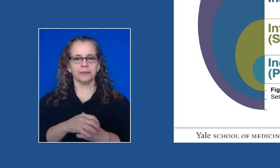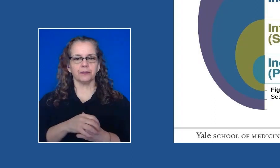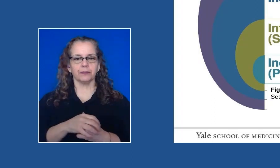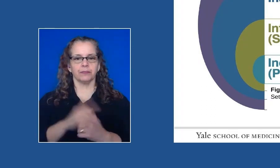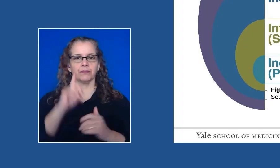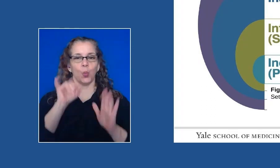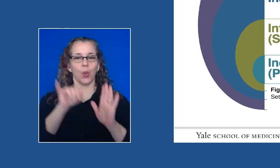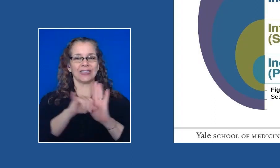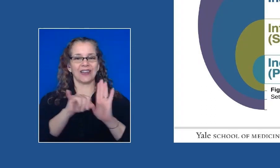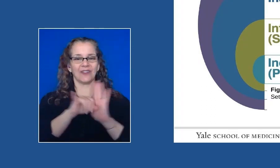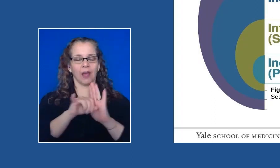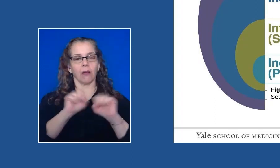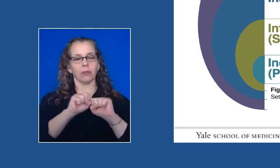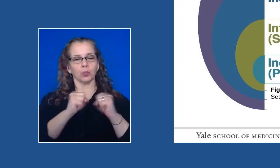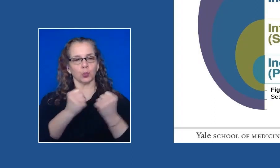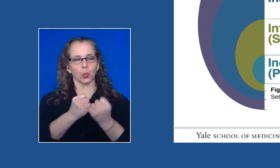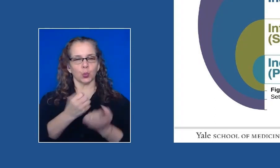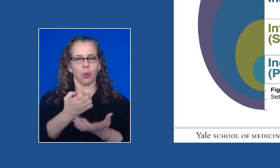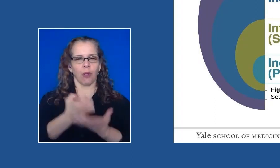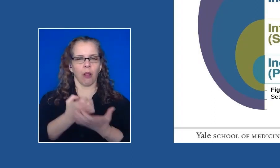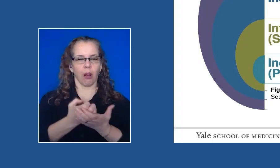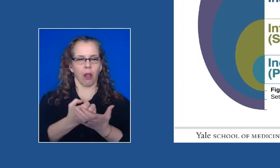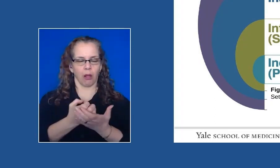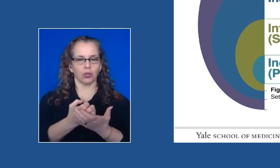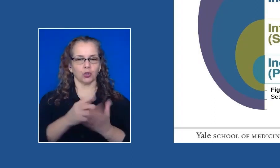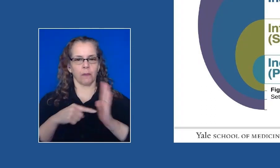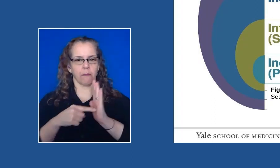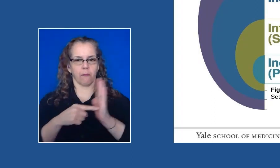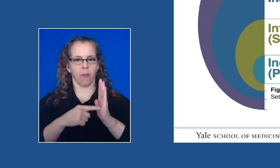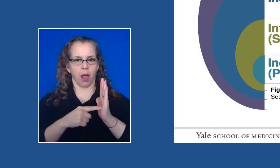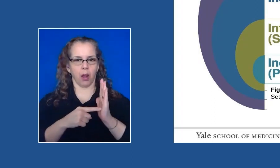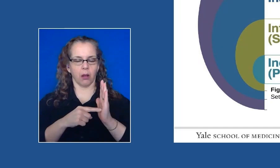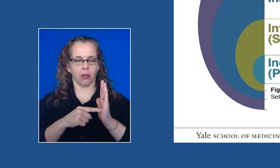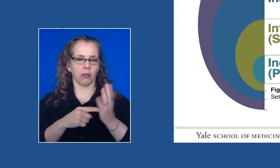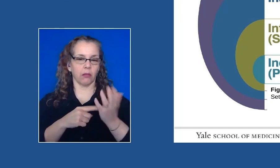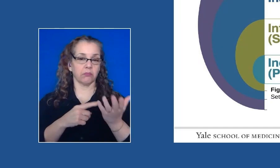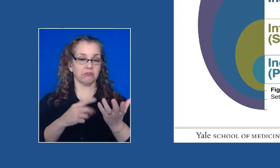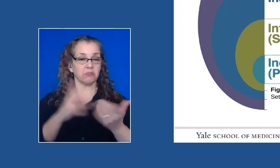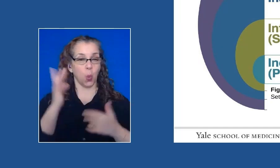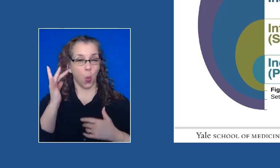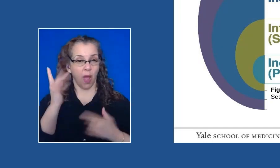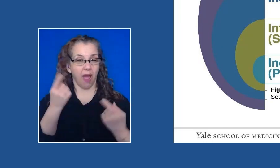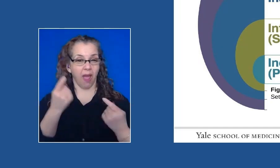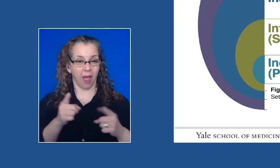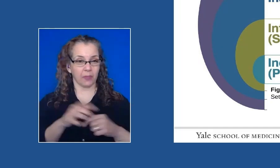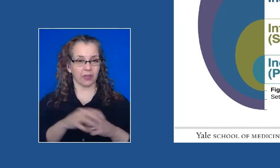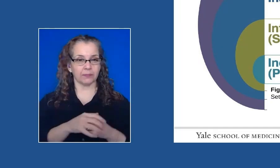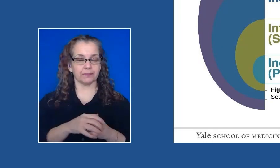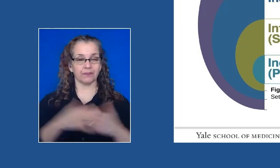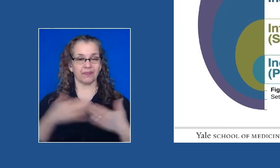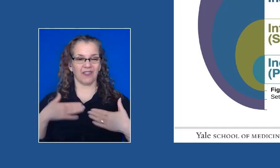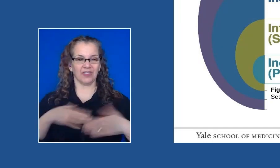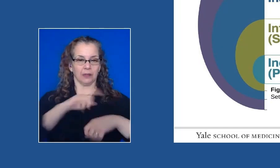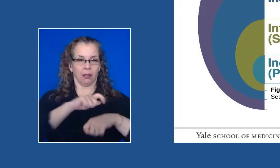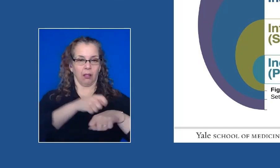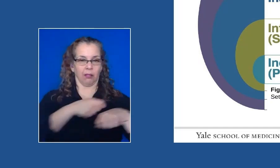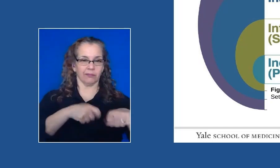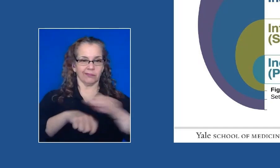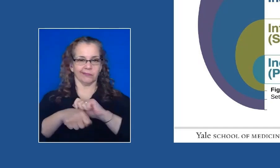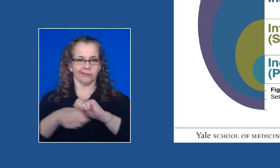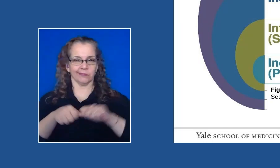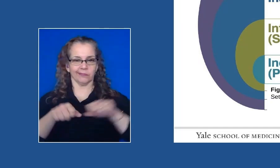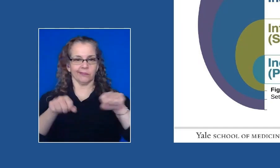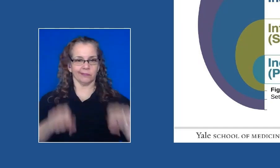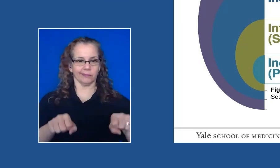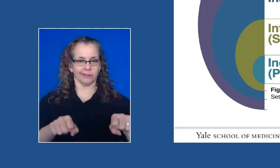socio-ecological model to describe why bias might happen around physical restraints. As you can imagine, at the patient level, there probably are